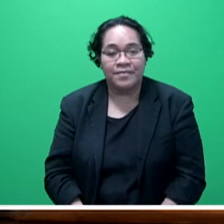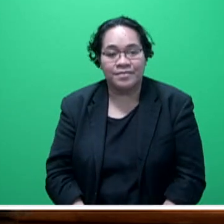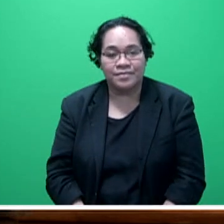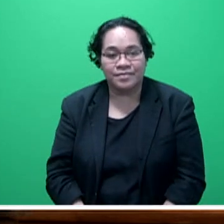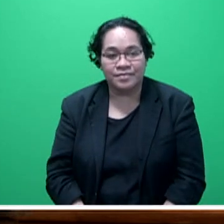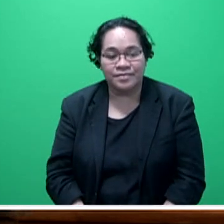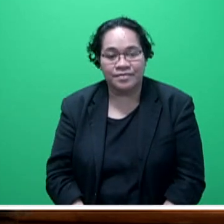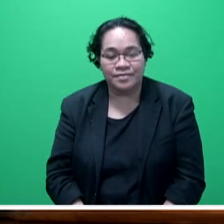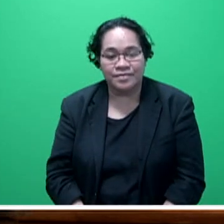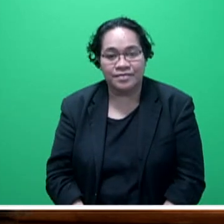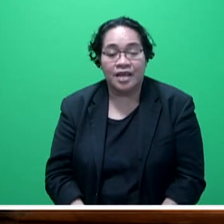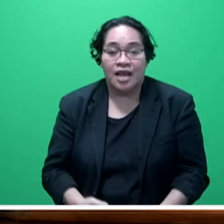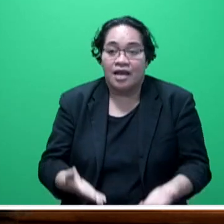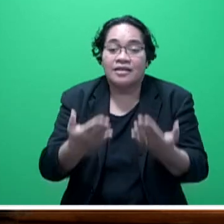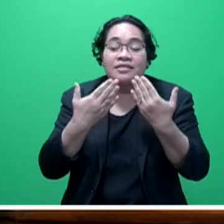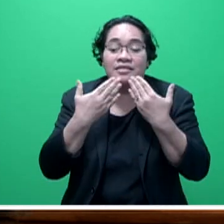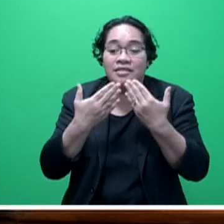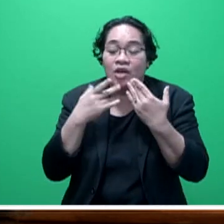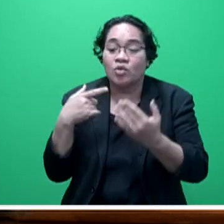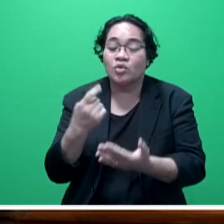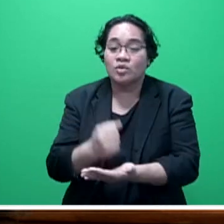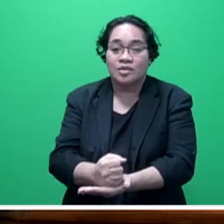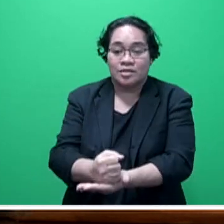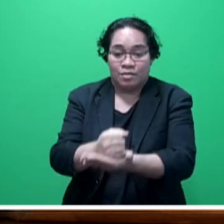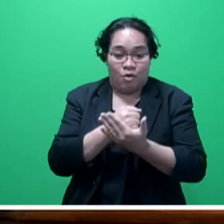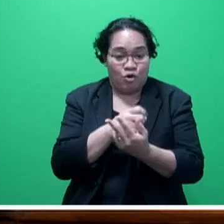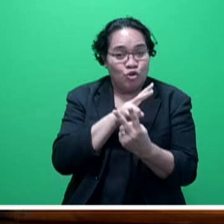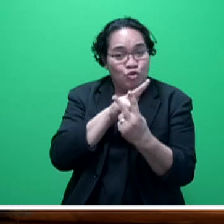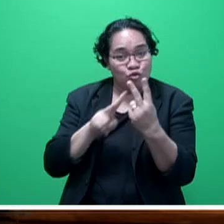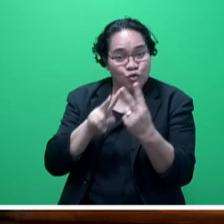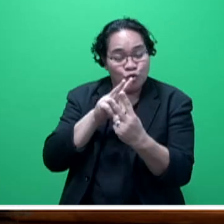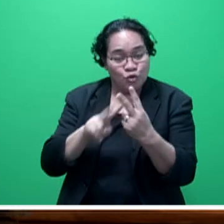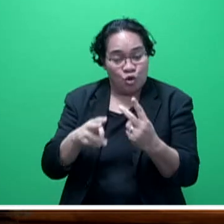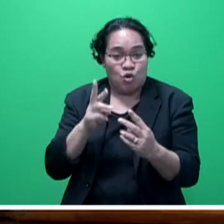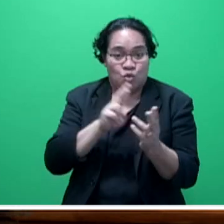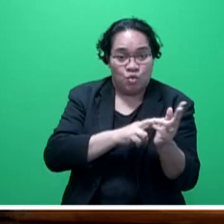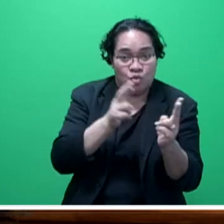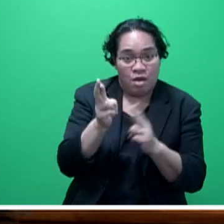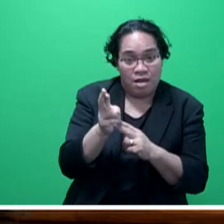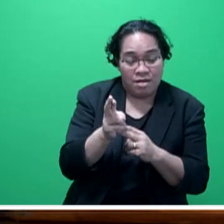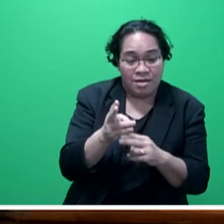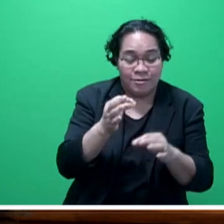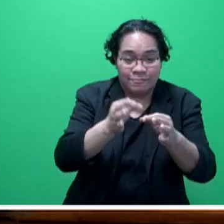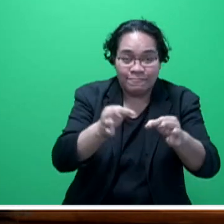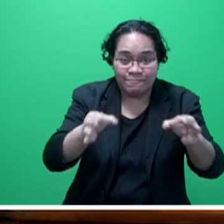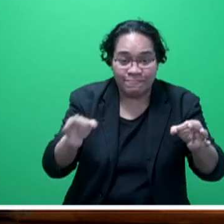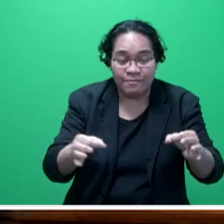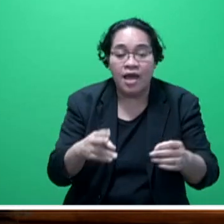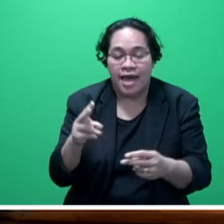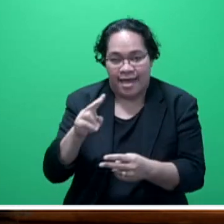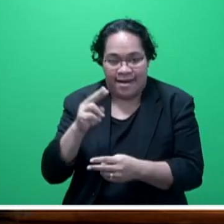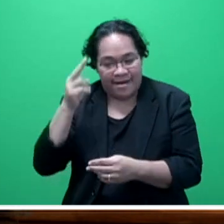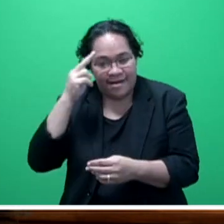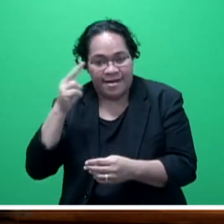I acknowledge the support of merging the two institutions, Rural and Maritime Development and the National Disaster